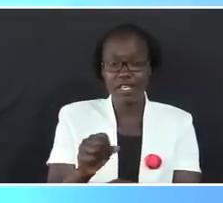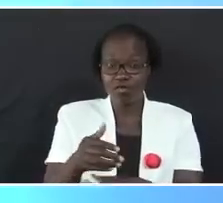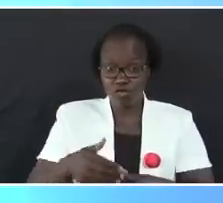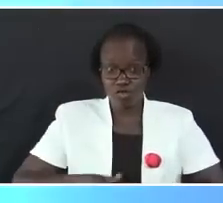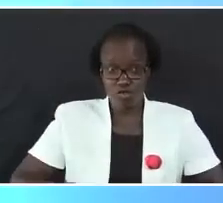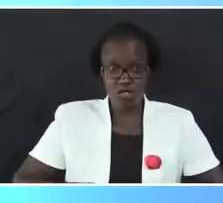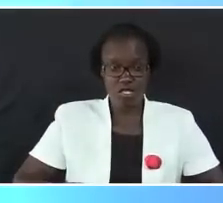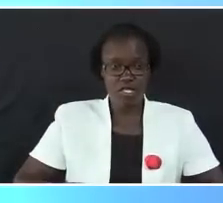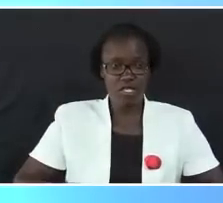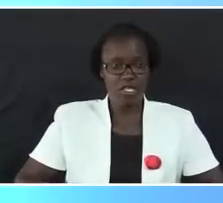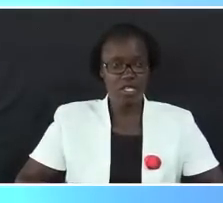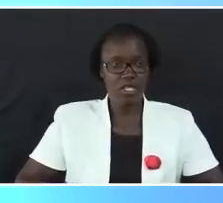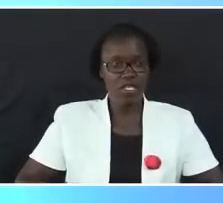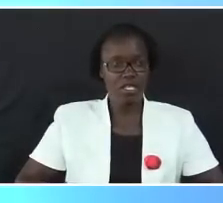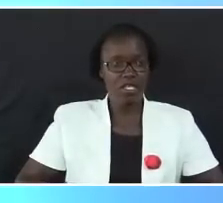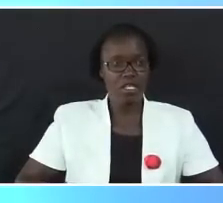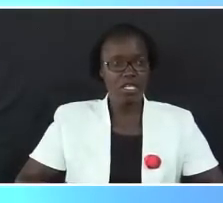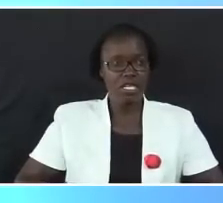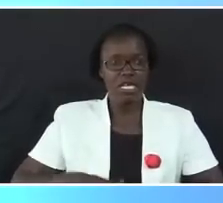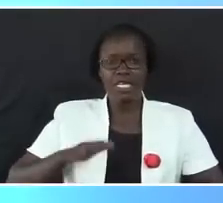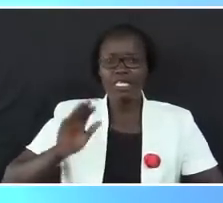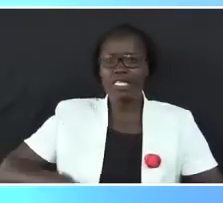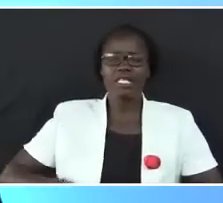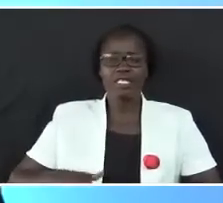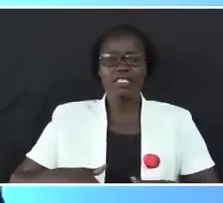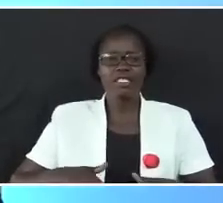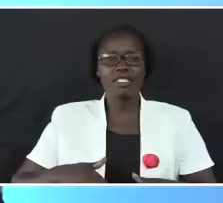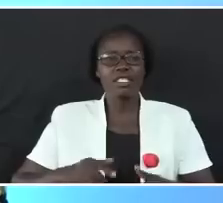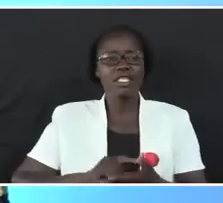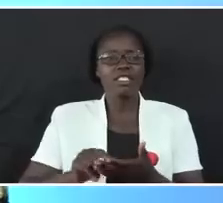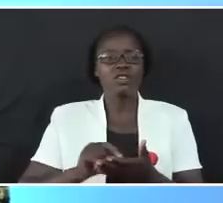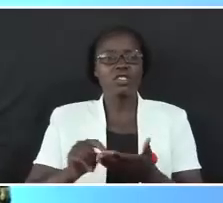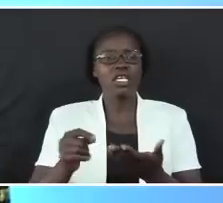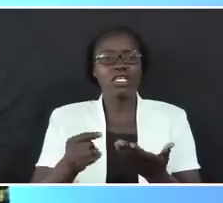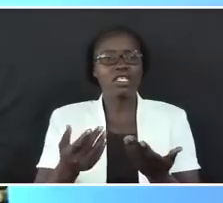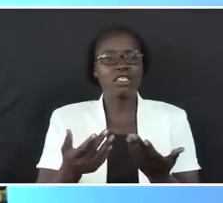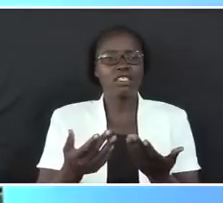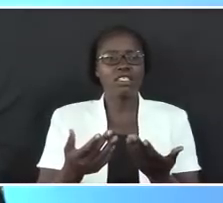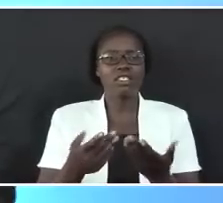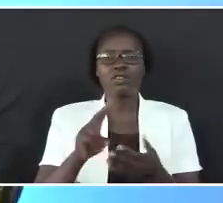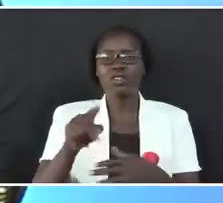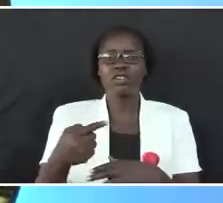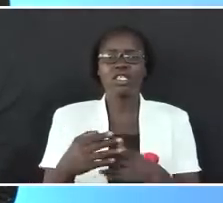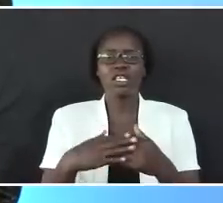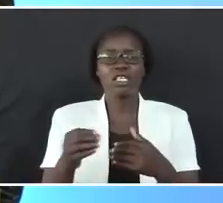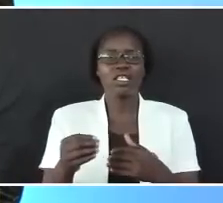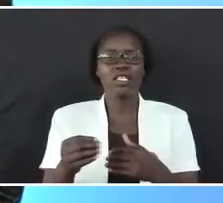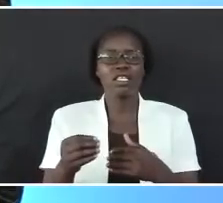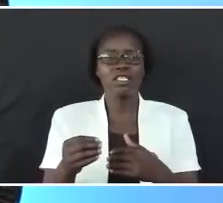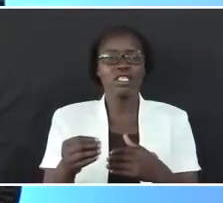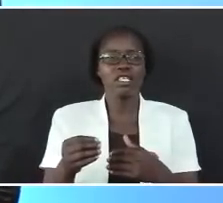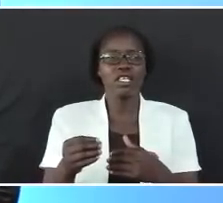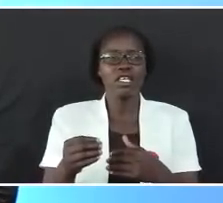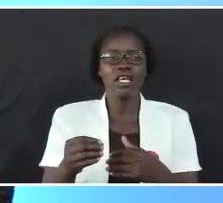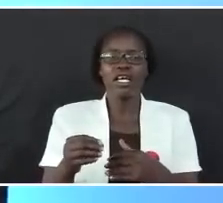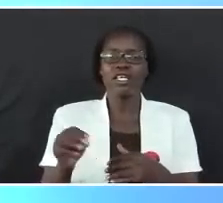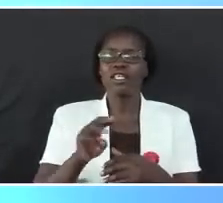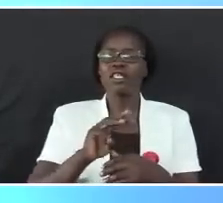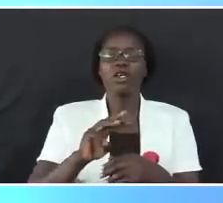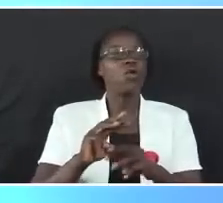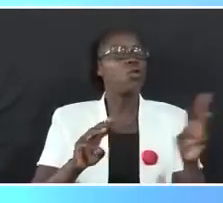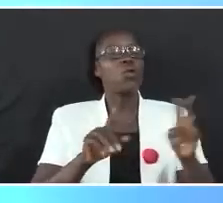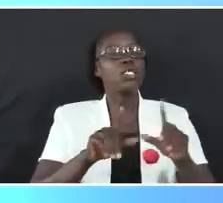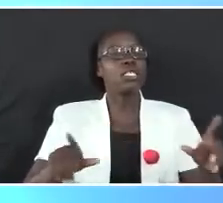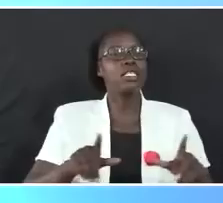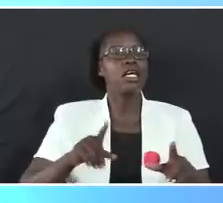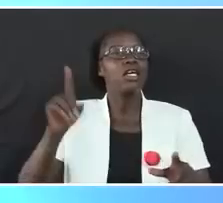Youth. It's not too late to sign up. It's 2,900 at Park Inn in Westlands. You